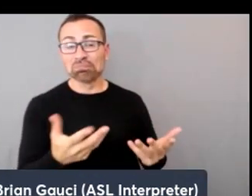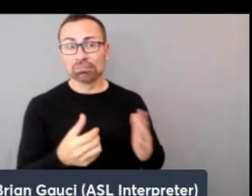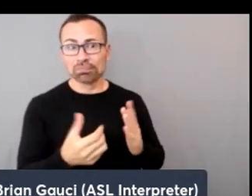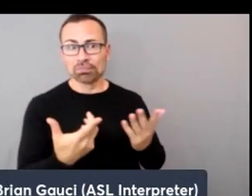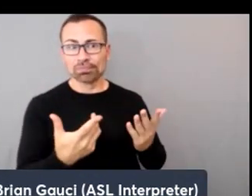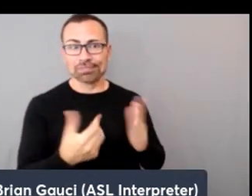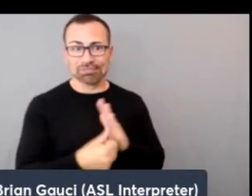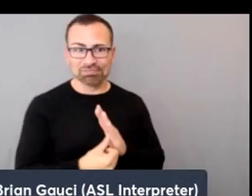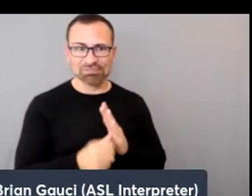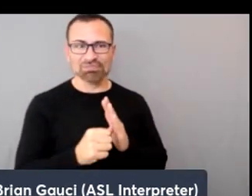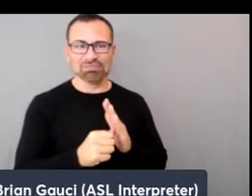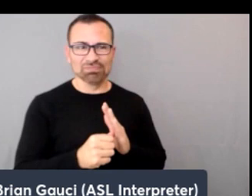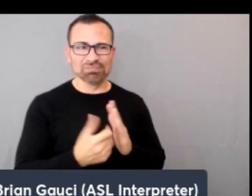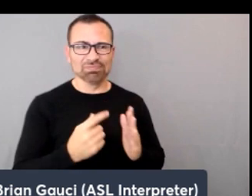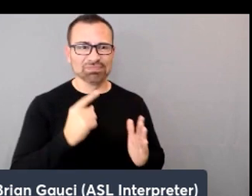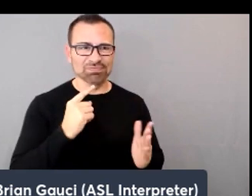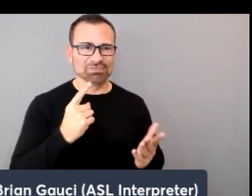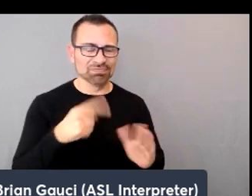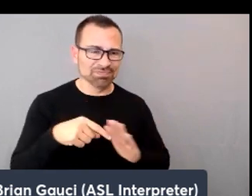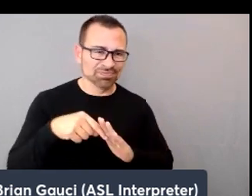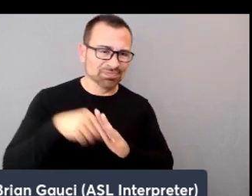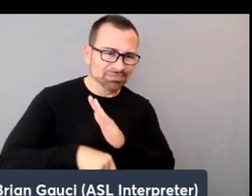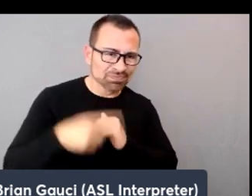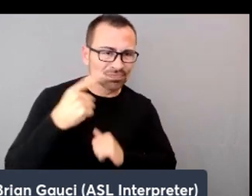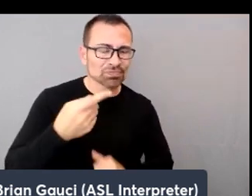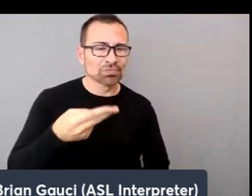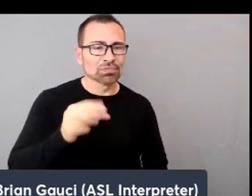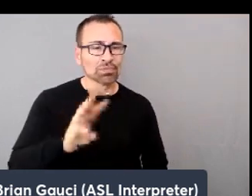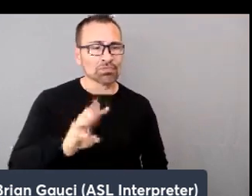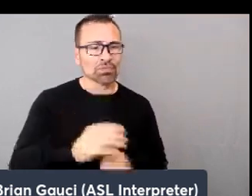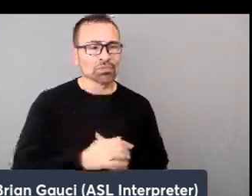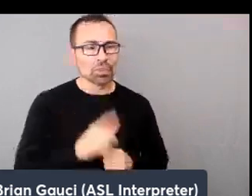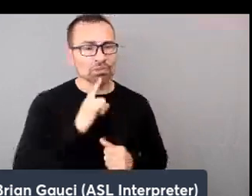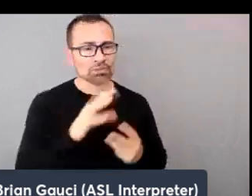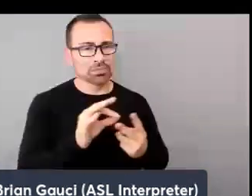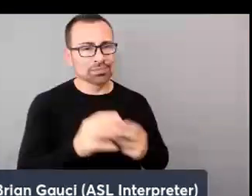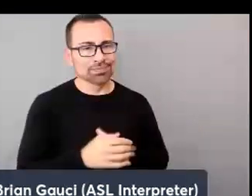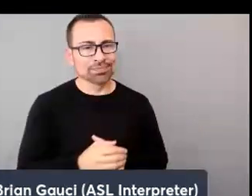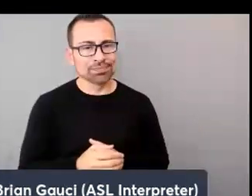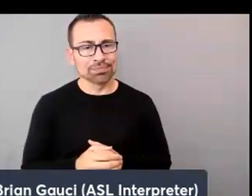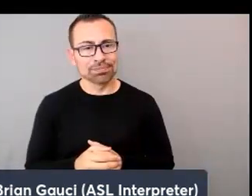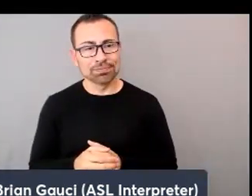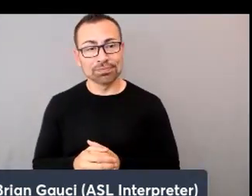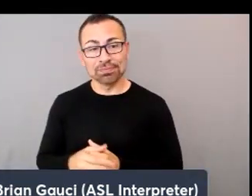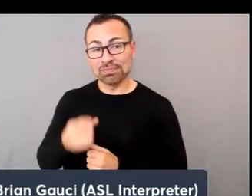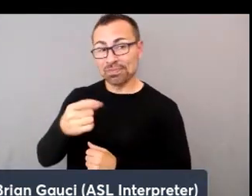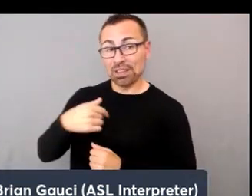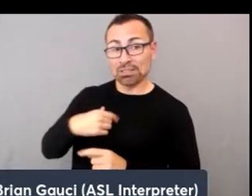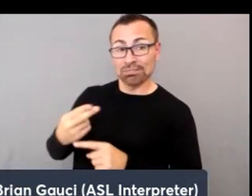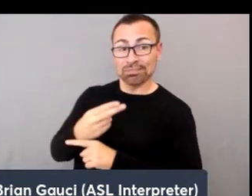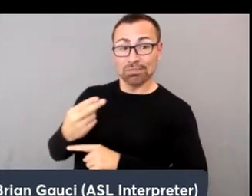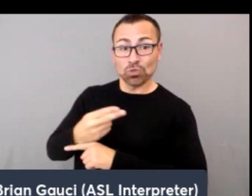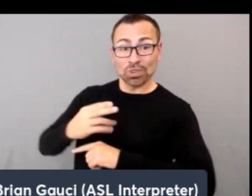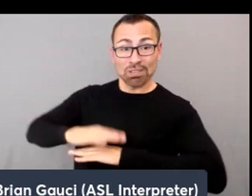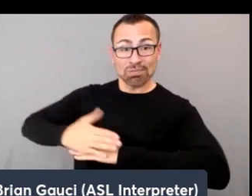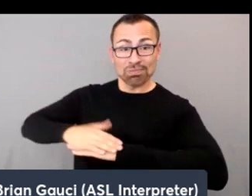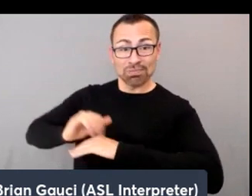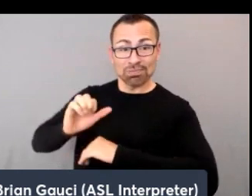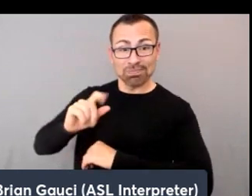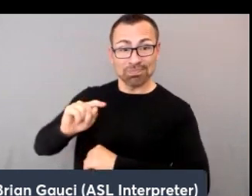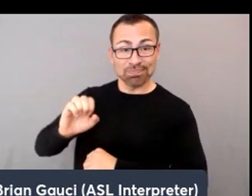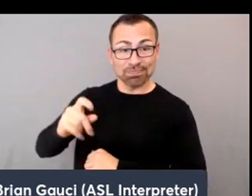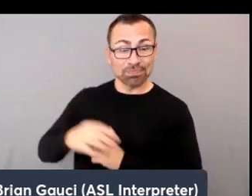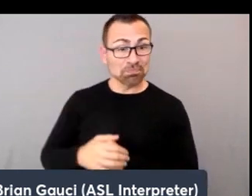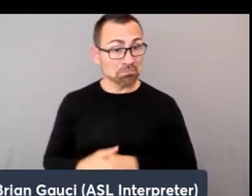intensive for some hardware. You know, are there options? This on a laptop. Oh, nice. I mean, like some of the more